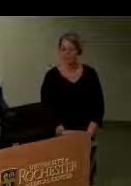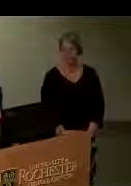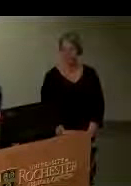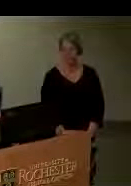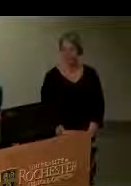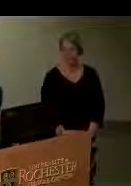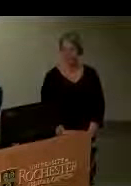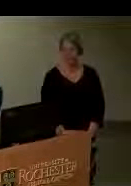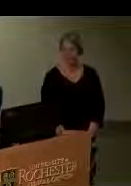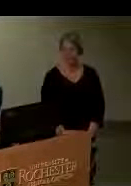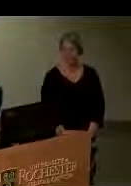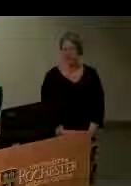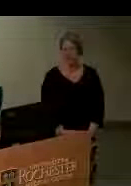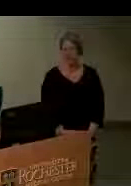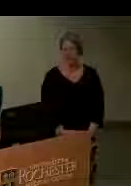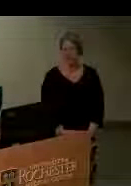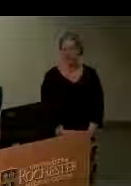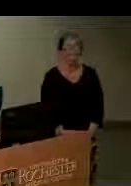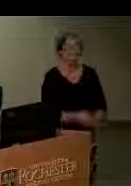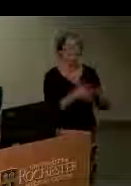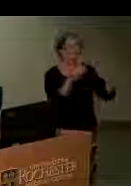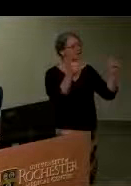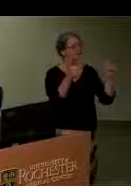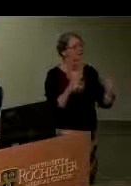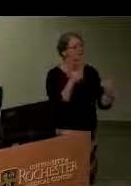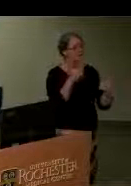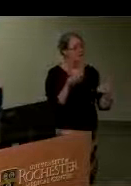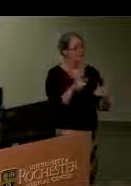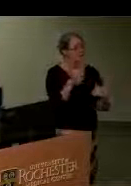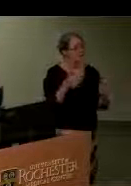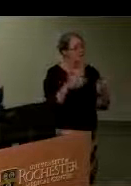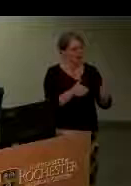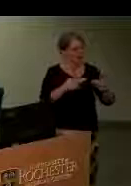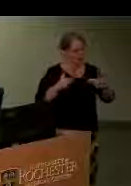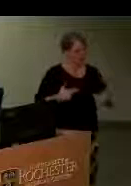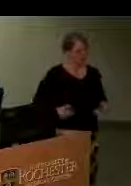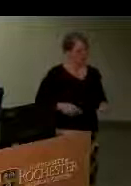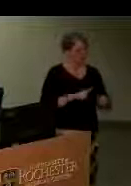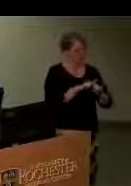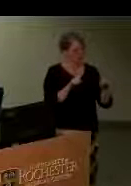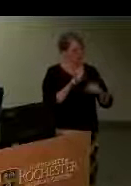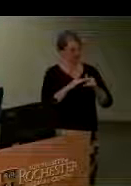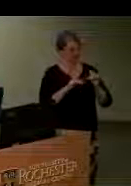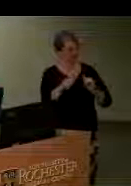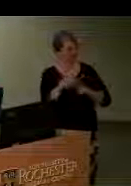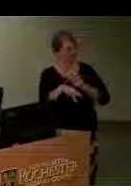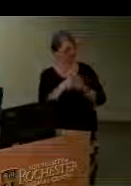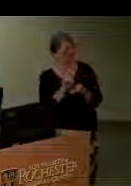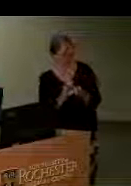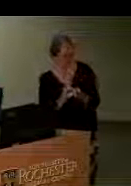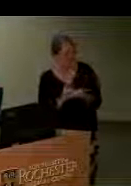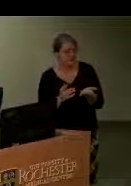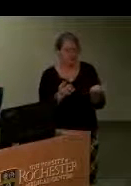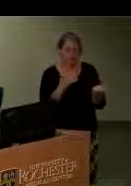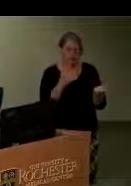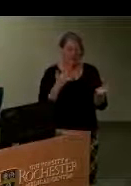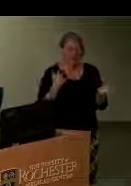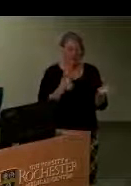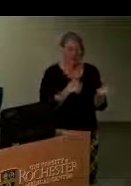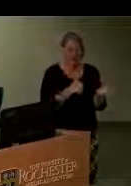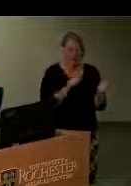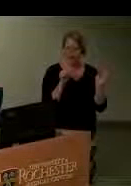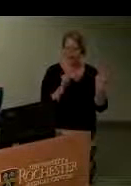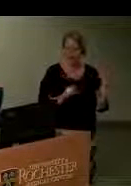then he says, how else are humans different than any other kind of medicine? And because of it, we have to think about it. And he says, well, we're capable